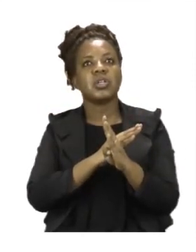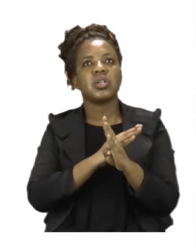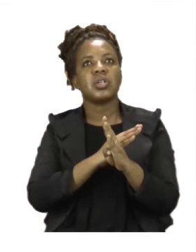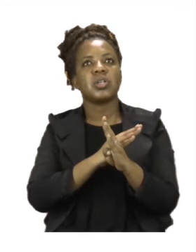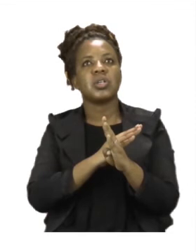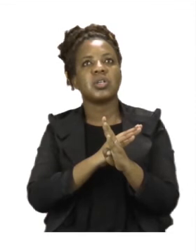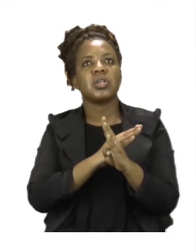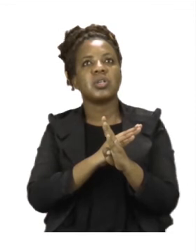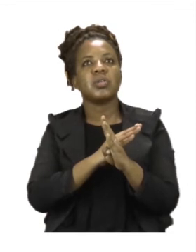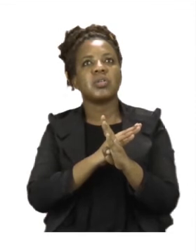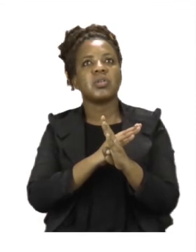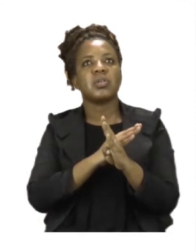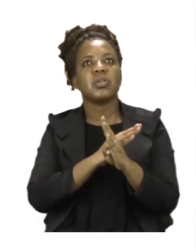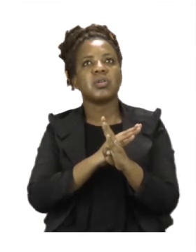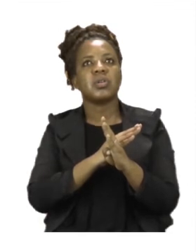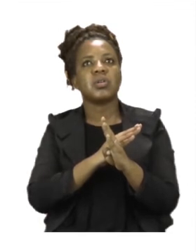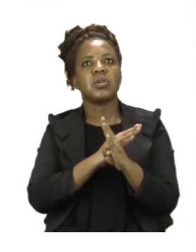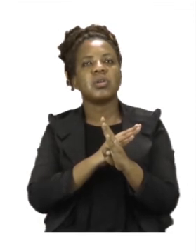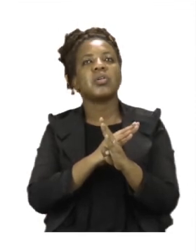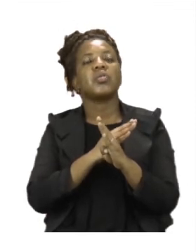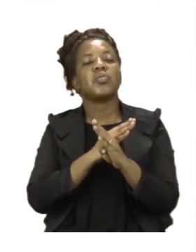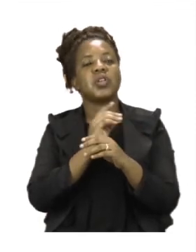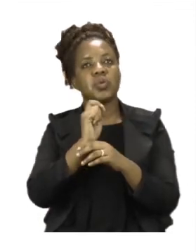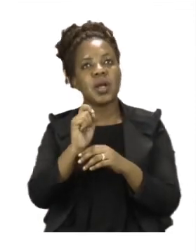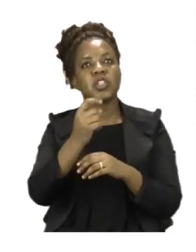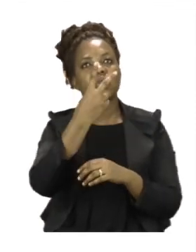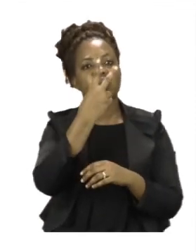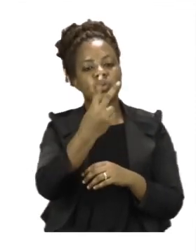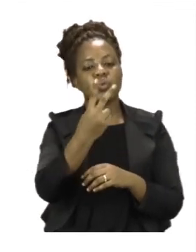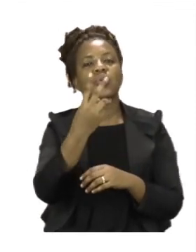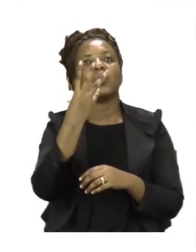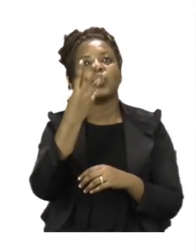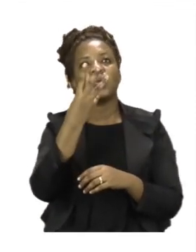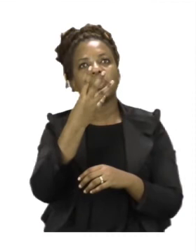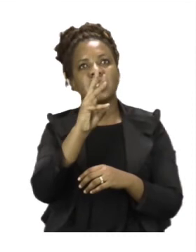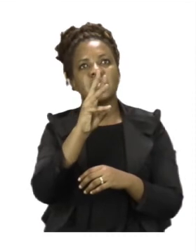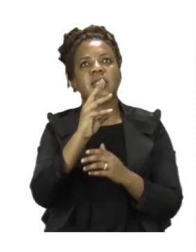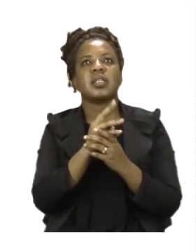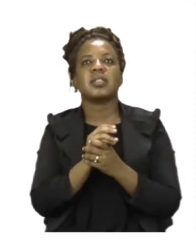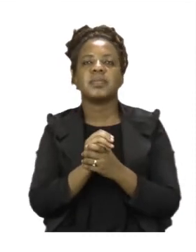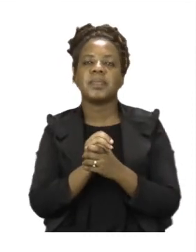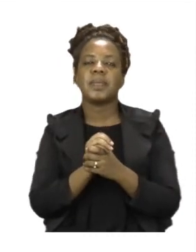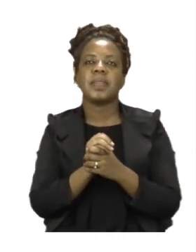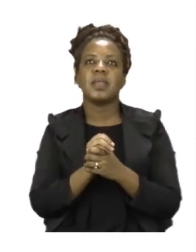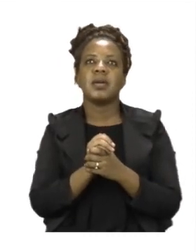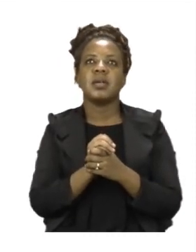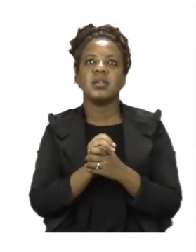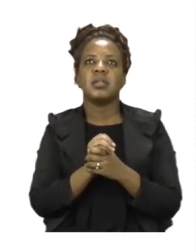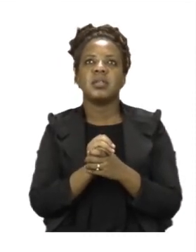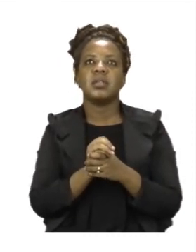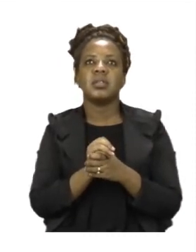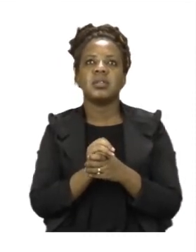we say 26th. So we know that Friday, the